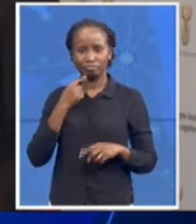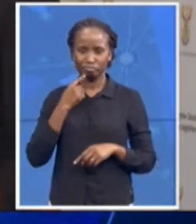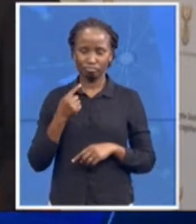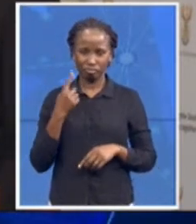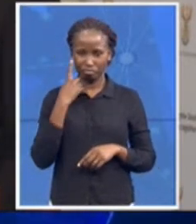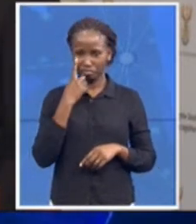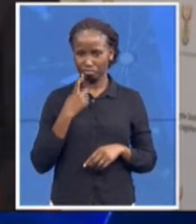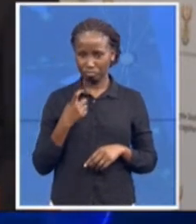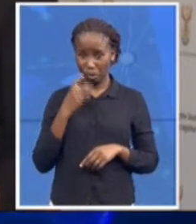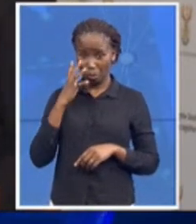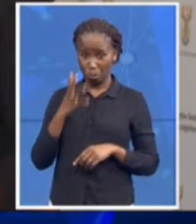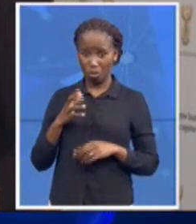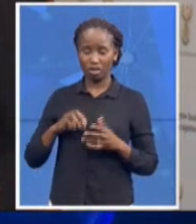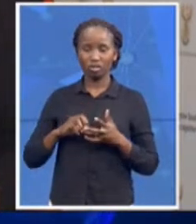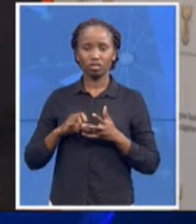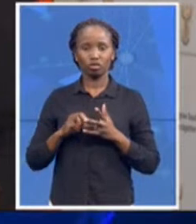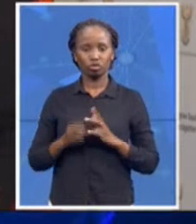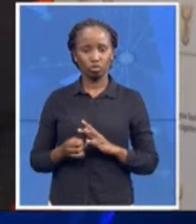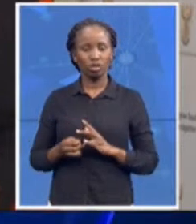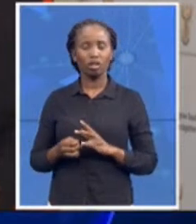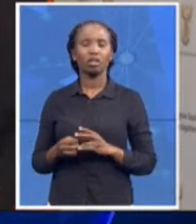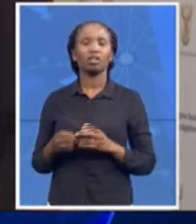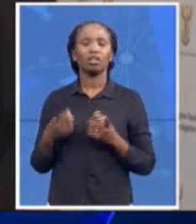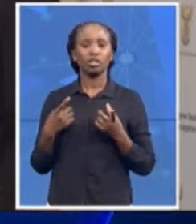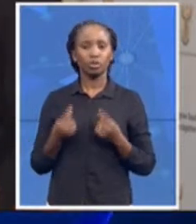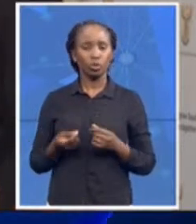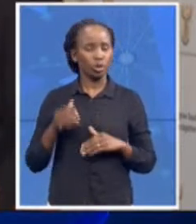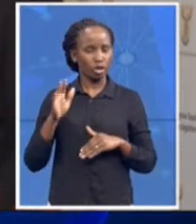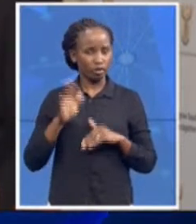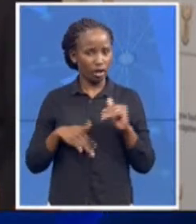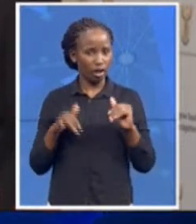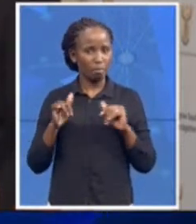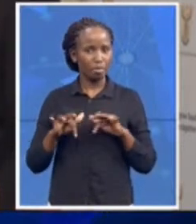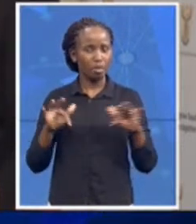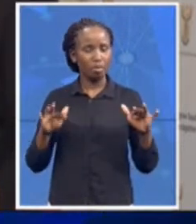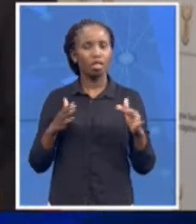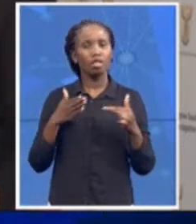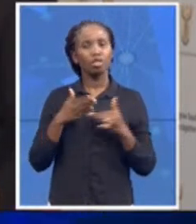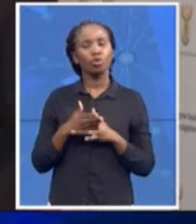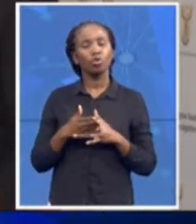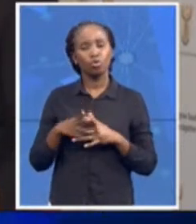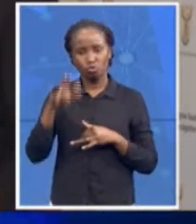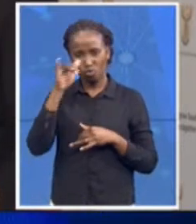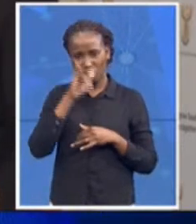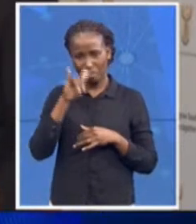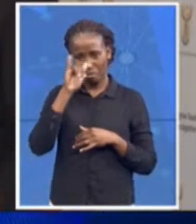system. One thing that the Minister has actually instructed us